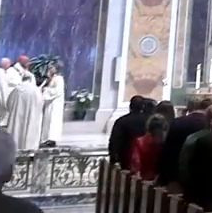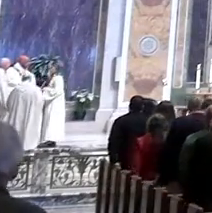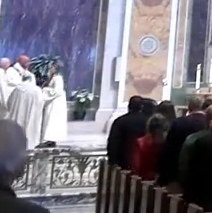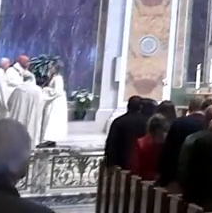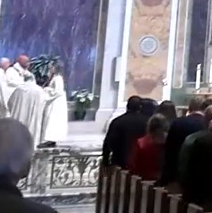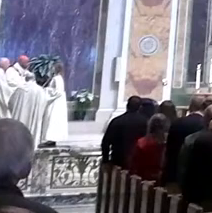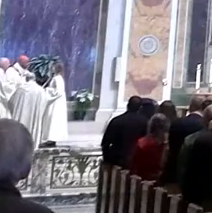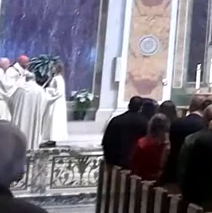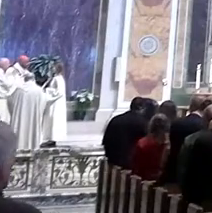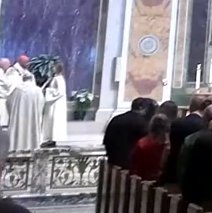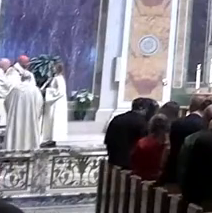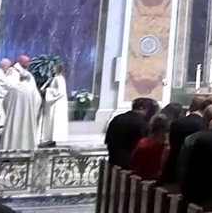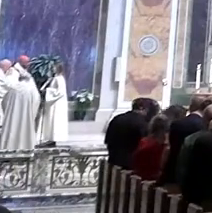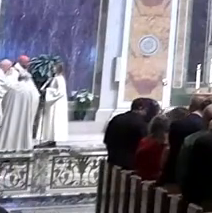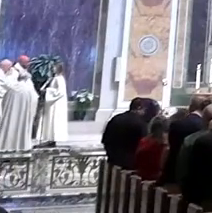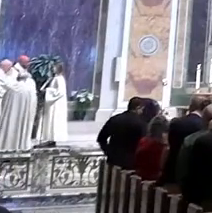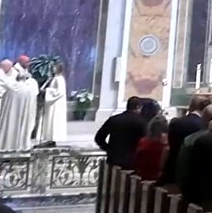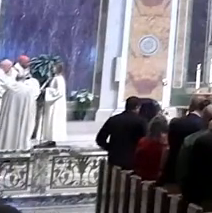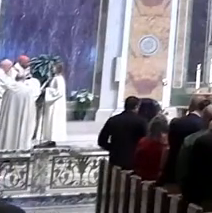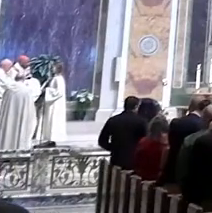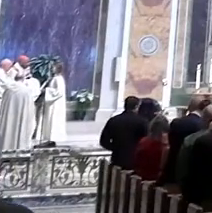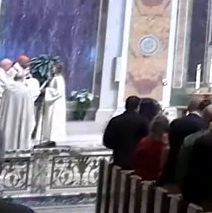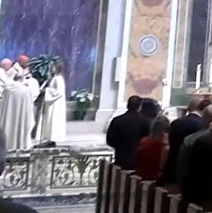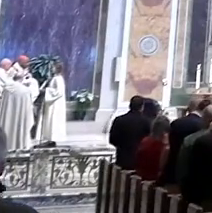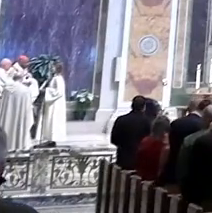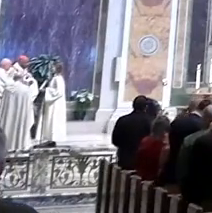Let us pray.